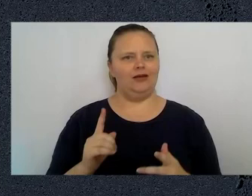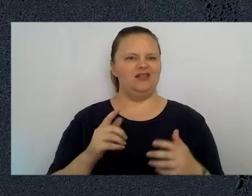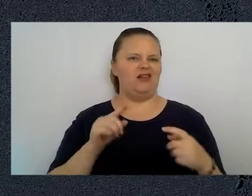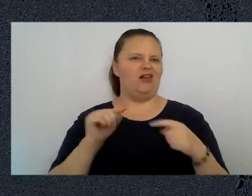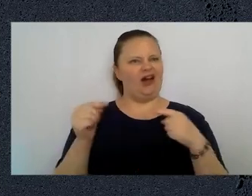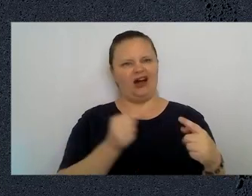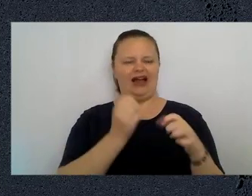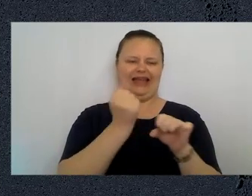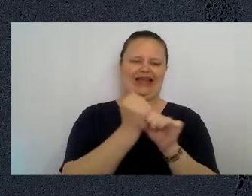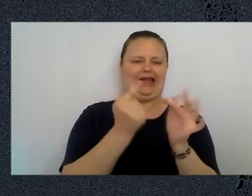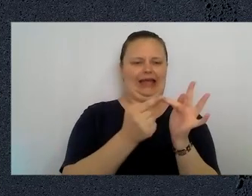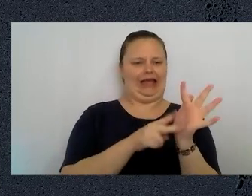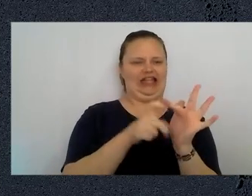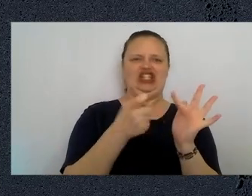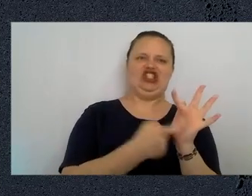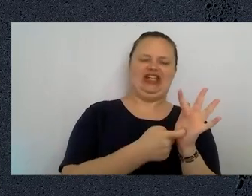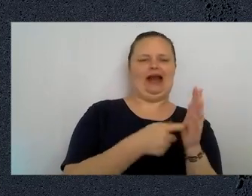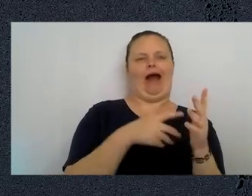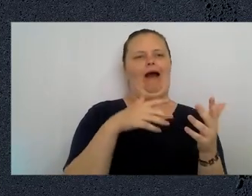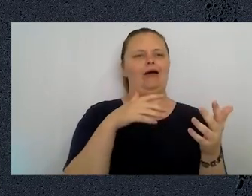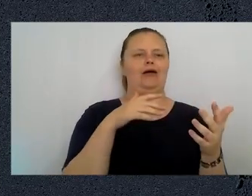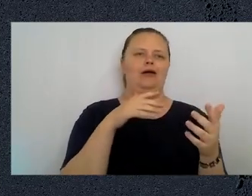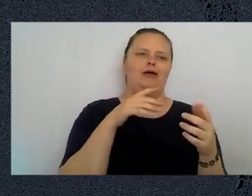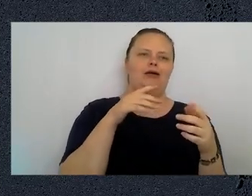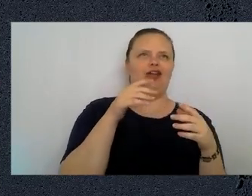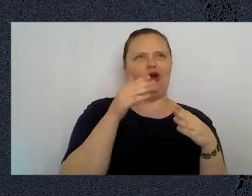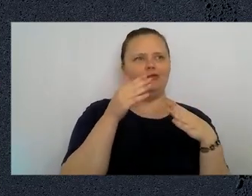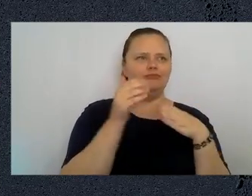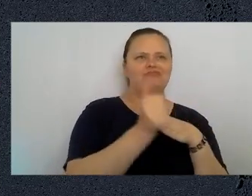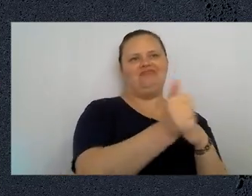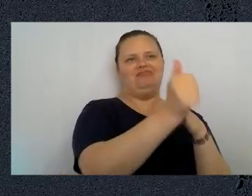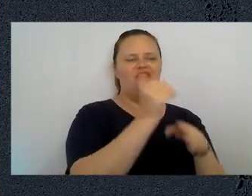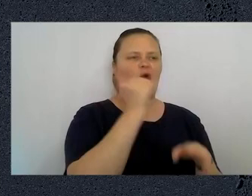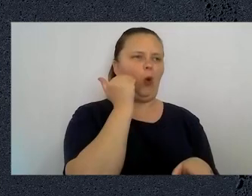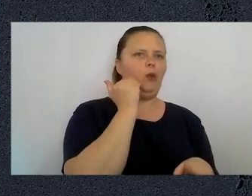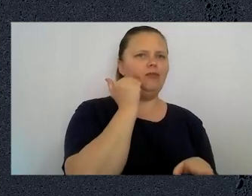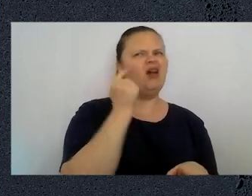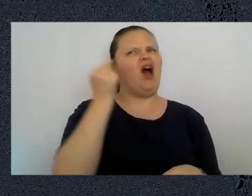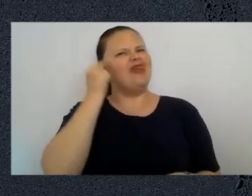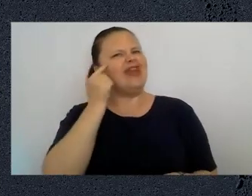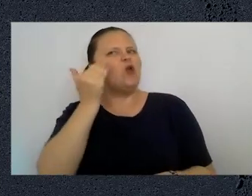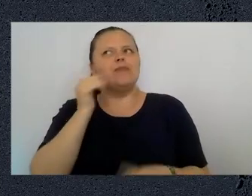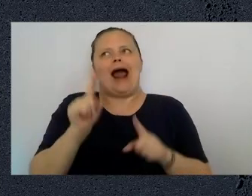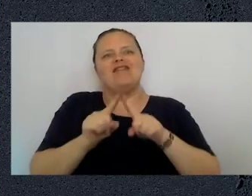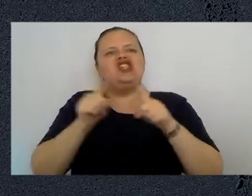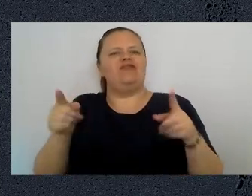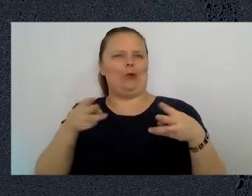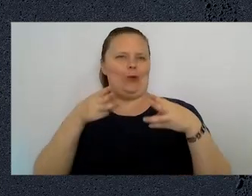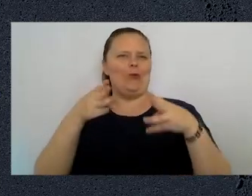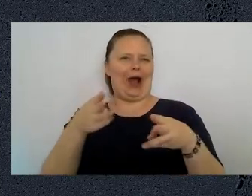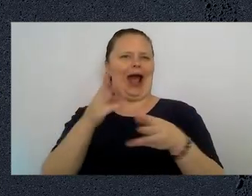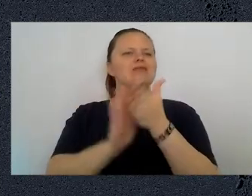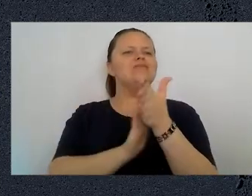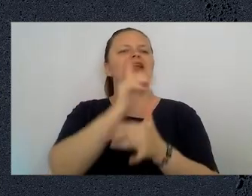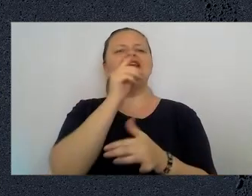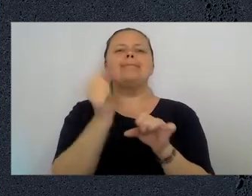certain ways, that I think women have certain leadership advantages, or at least a different way of doing leadership that can create more diverse